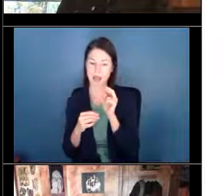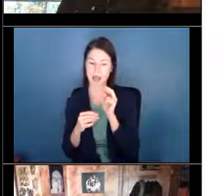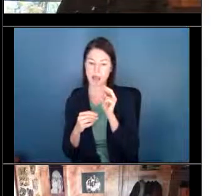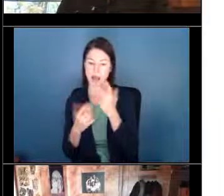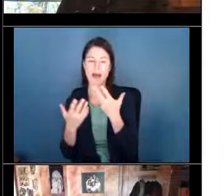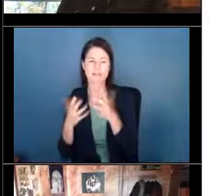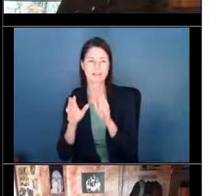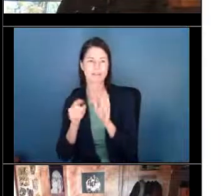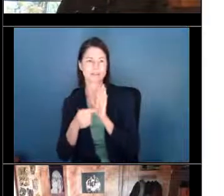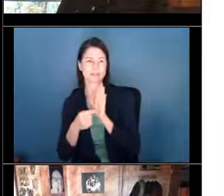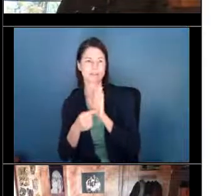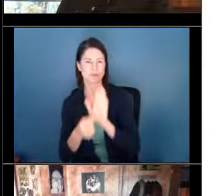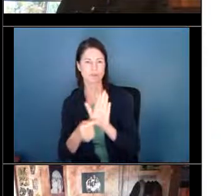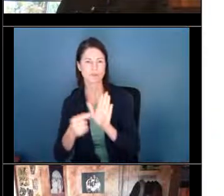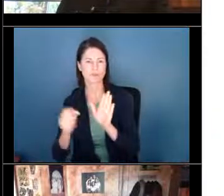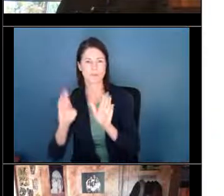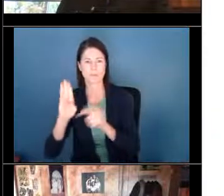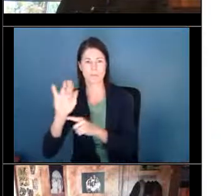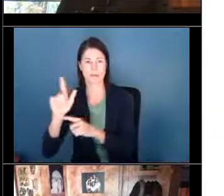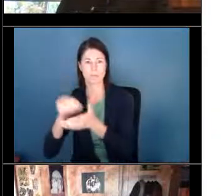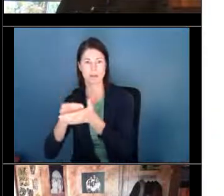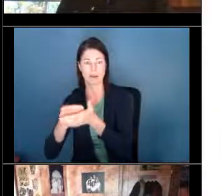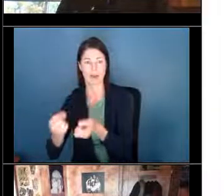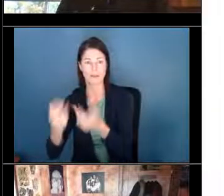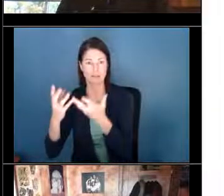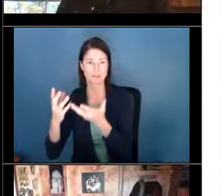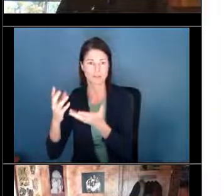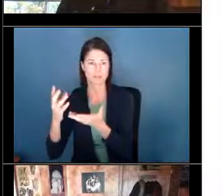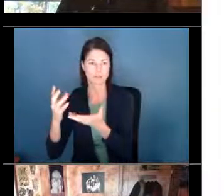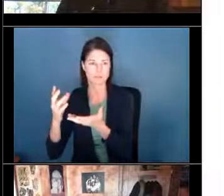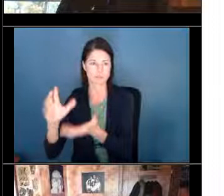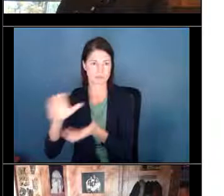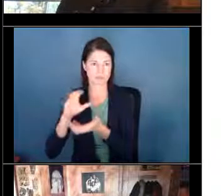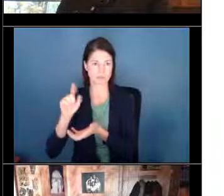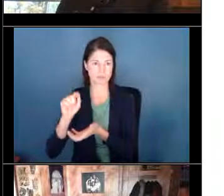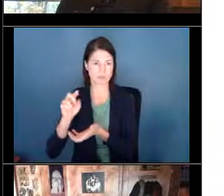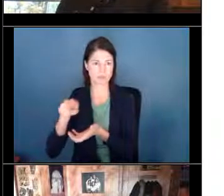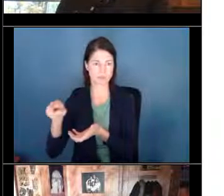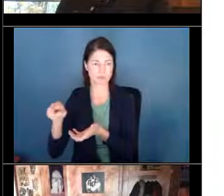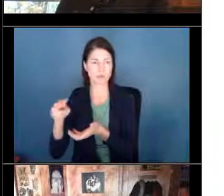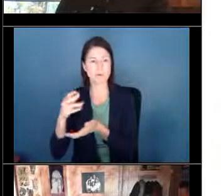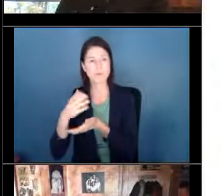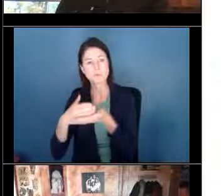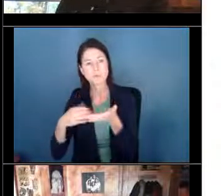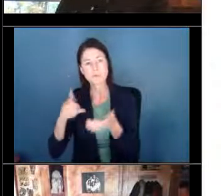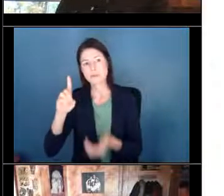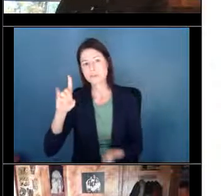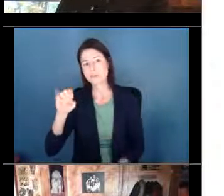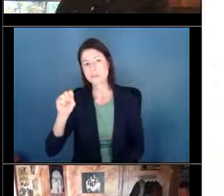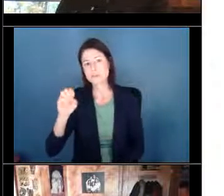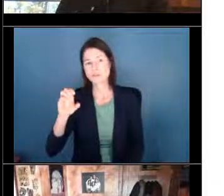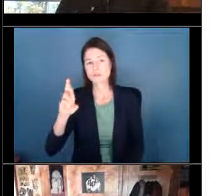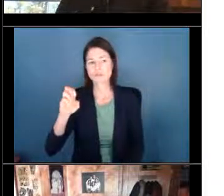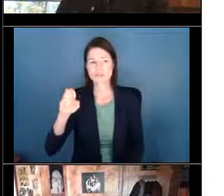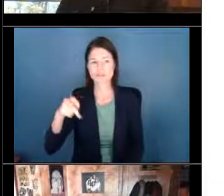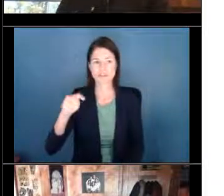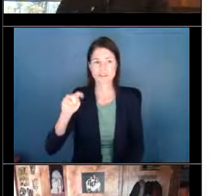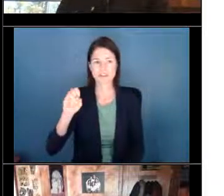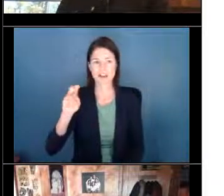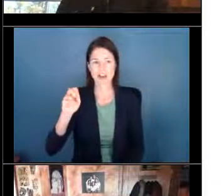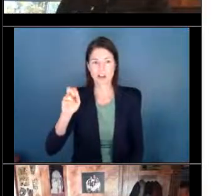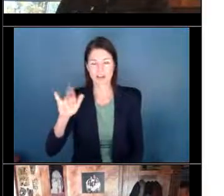money was given in 22. A lot of that was formula money, a little bit discretionary. We're not sure if it's not